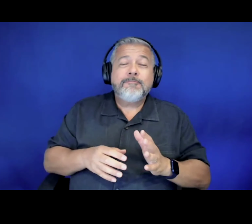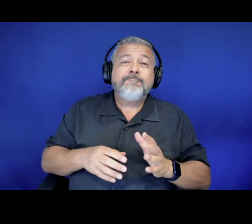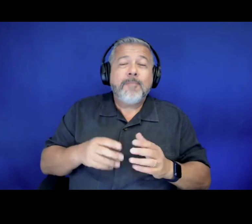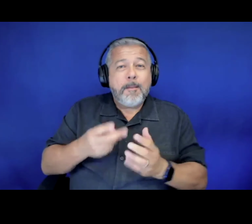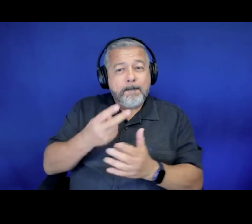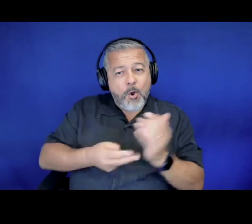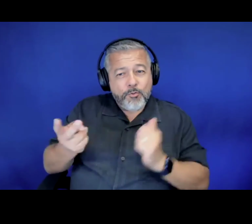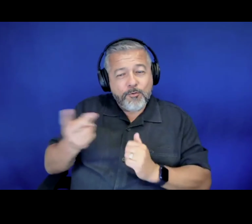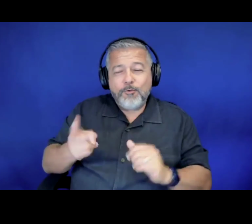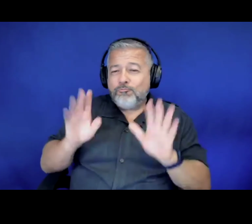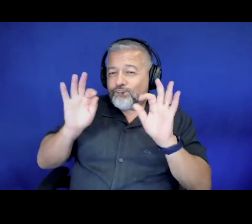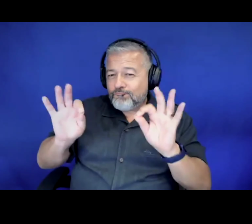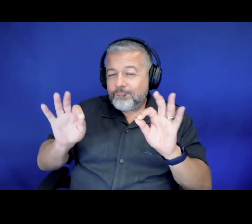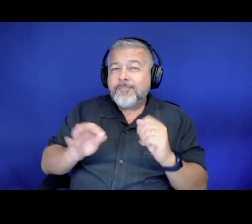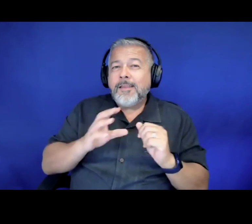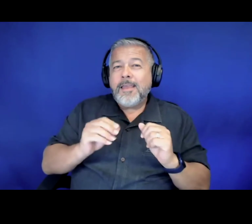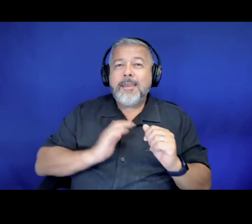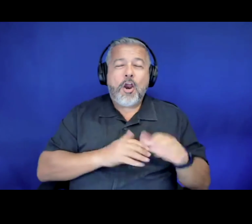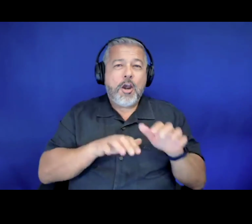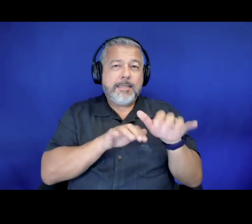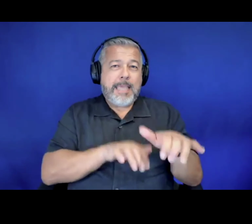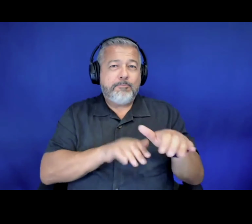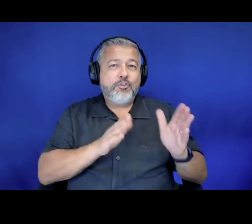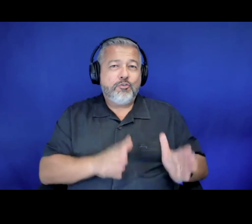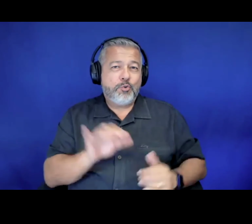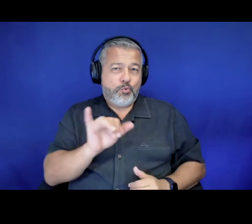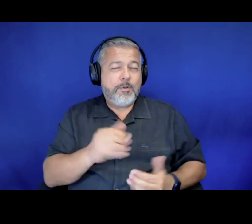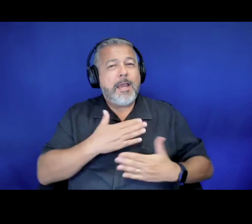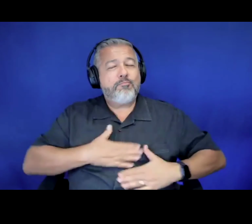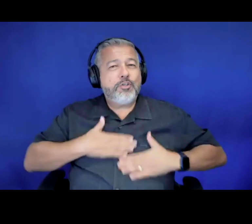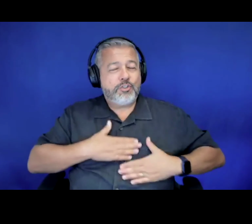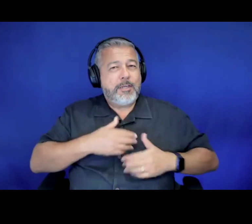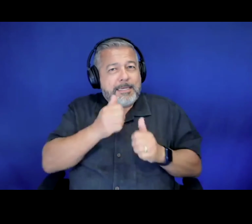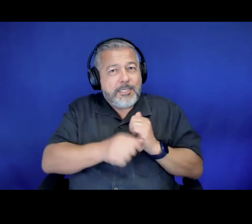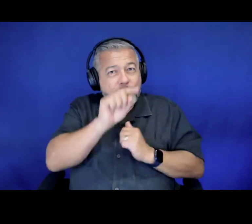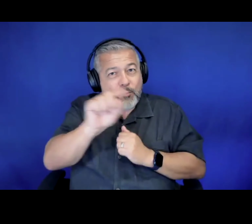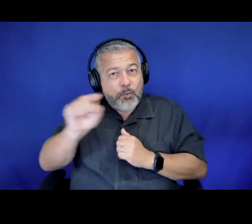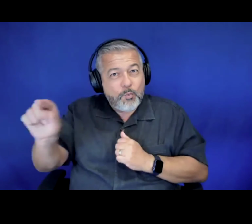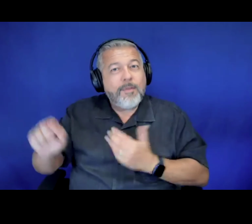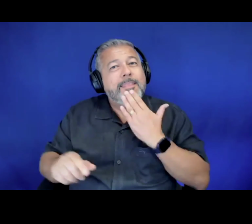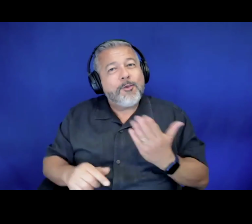are lovely, and as well as our captioner. I appreciate each and every one of you.